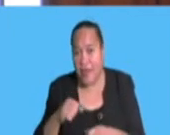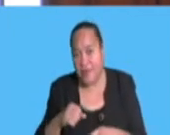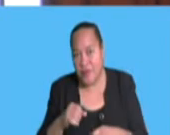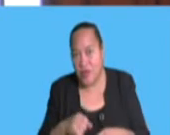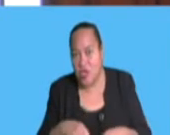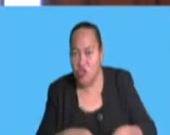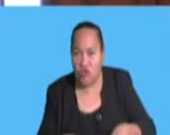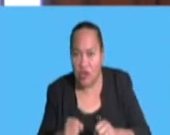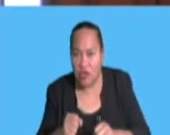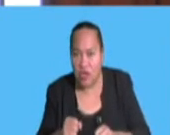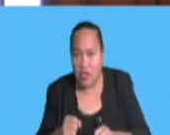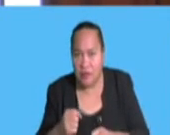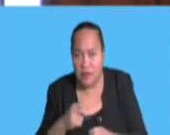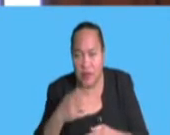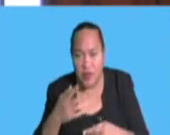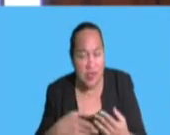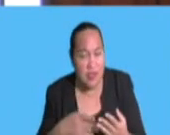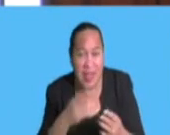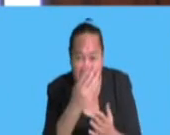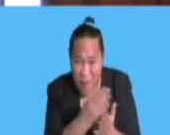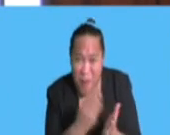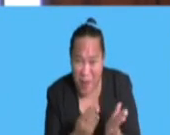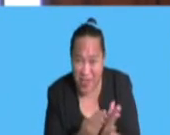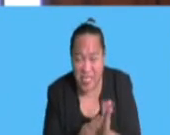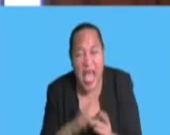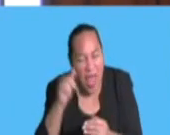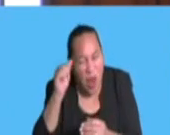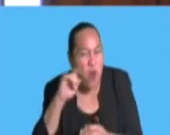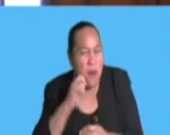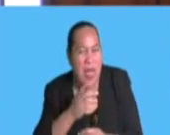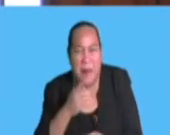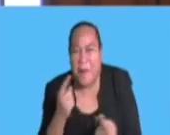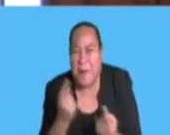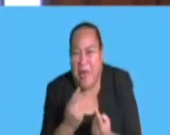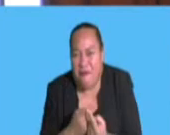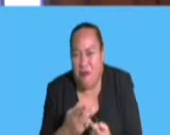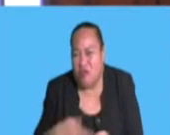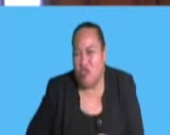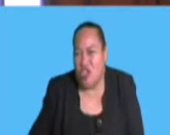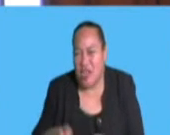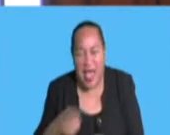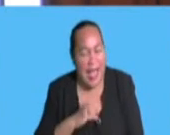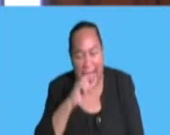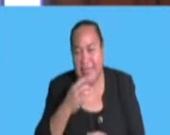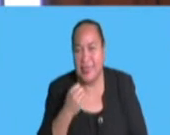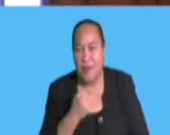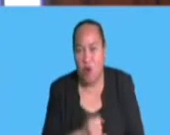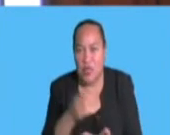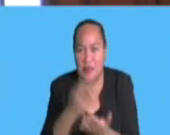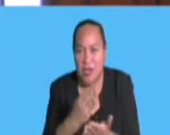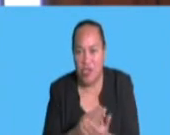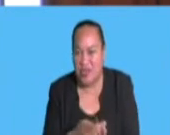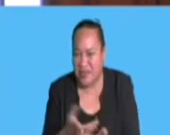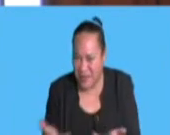brought about by this austerity budget will mean a painful journey ahead, which is why I cannot support this budget in its current